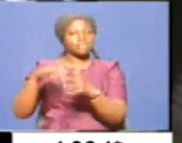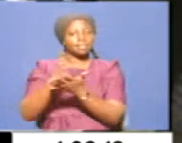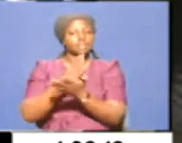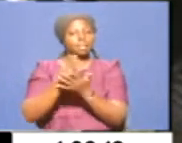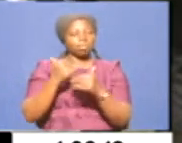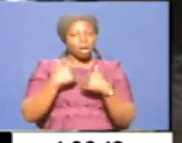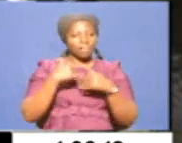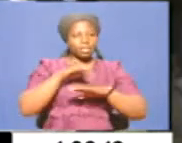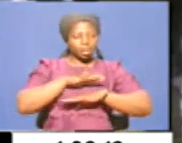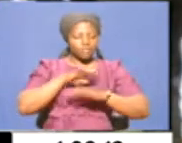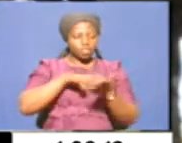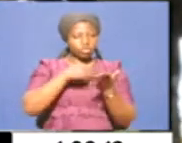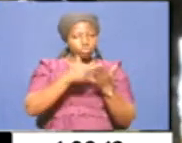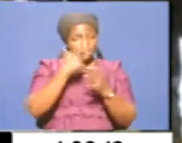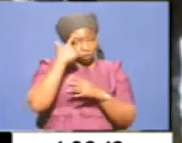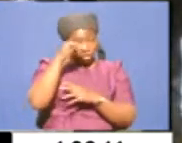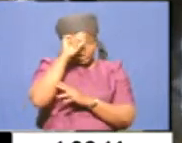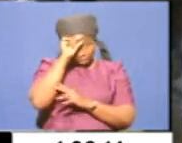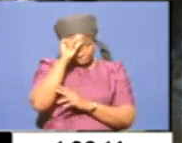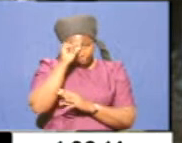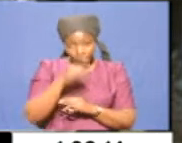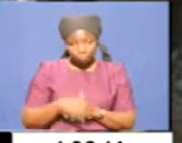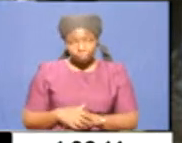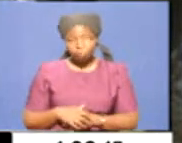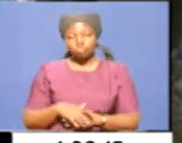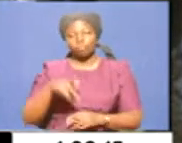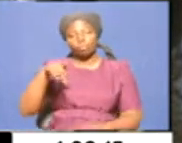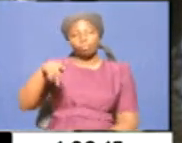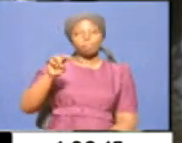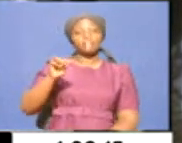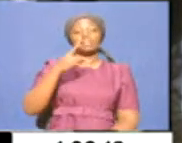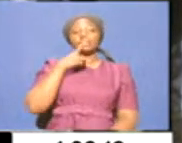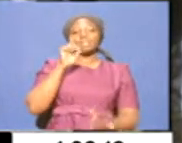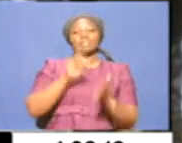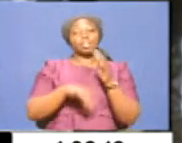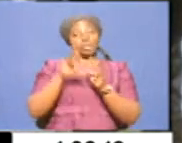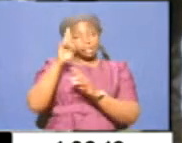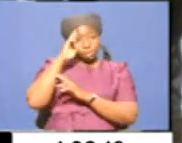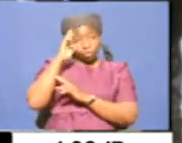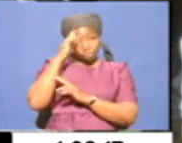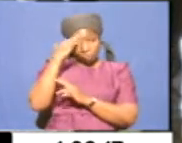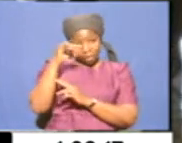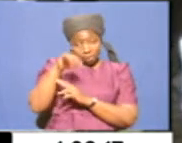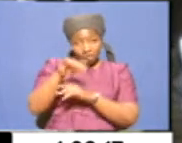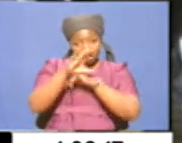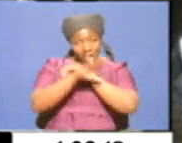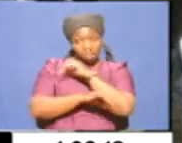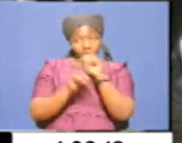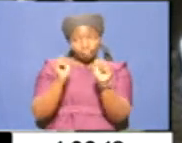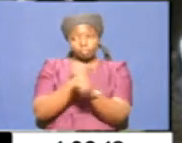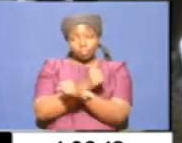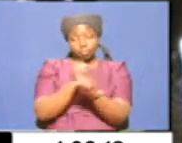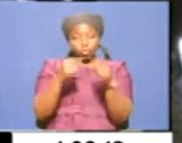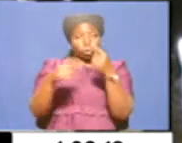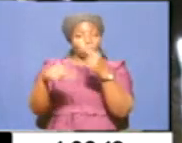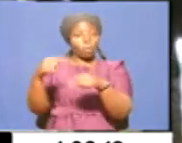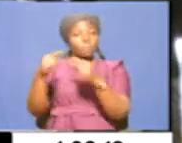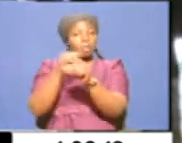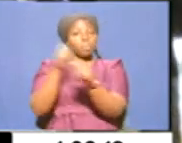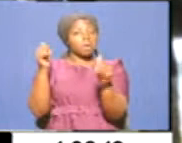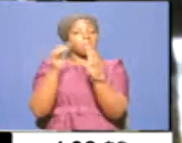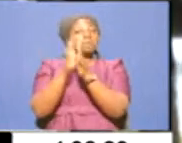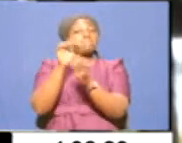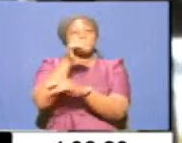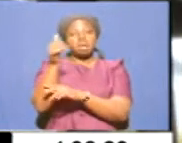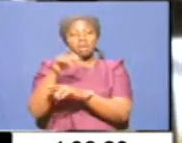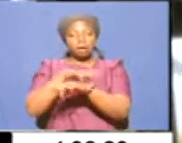for the government. The Prime Minister saying that the reason why we still, this country cannot effectively compete with other nations or imports from